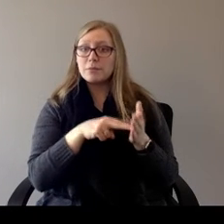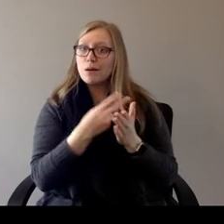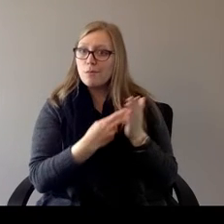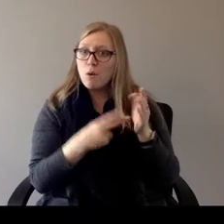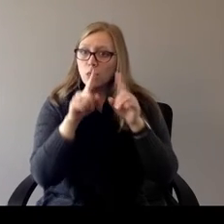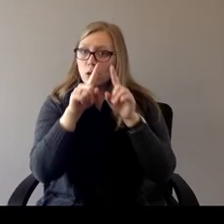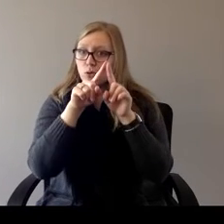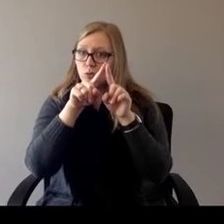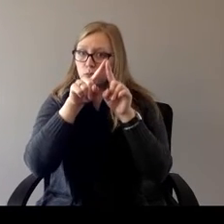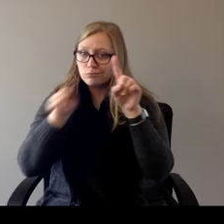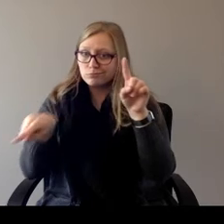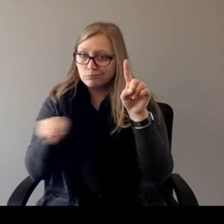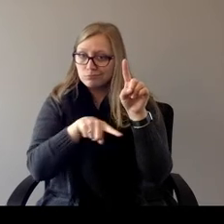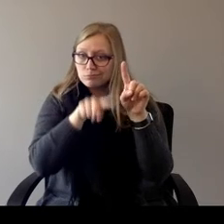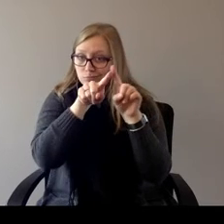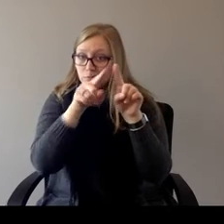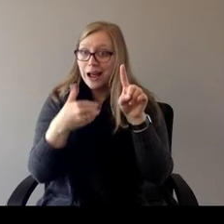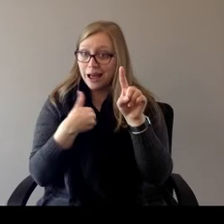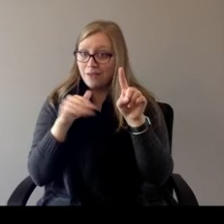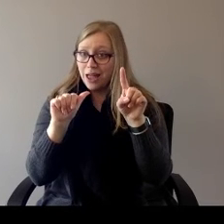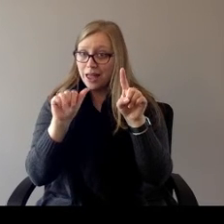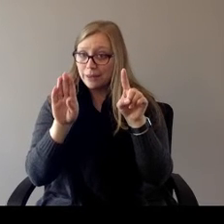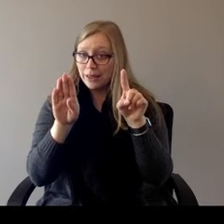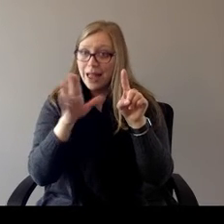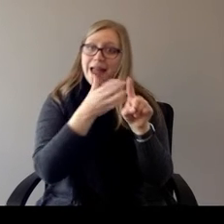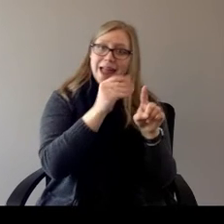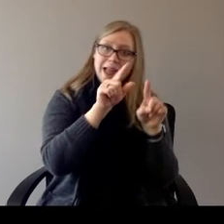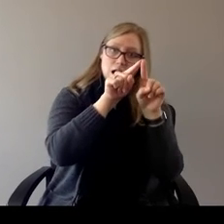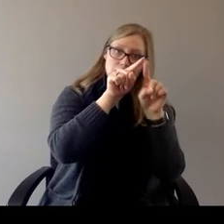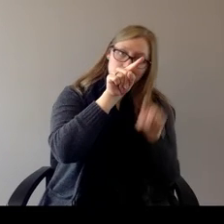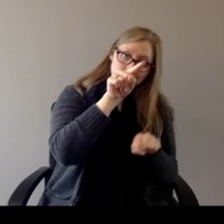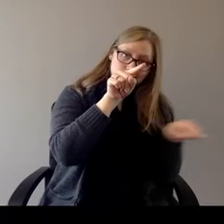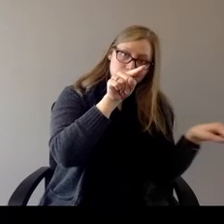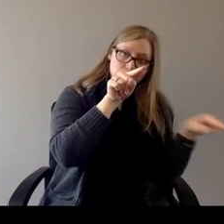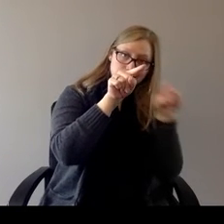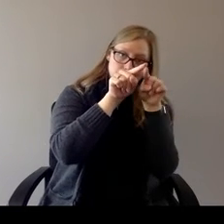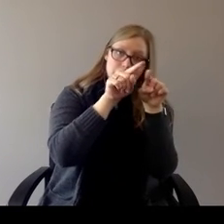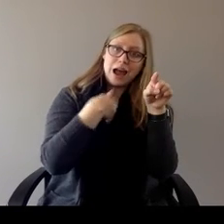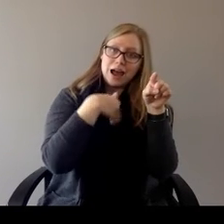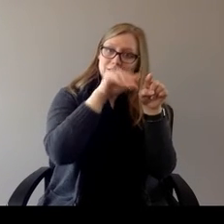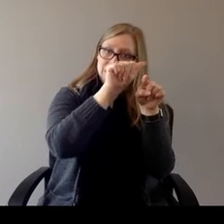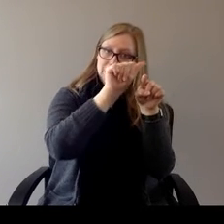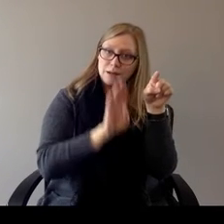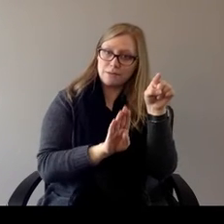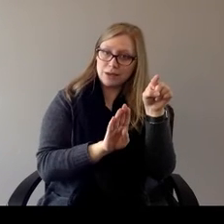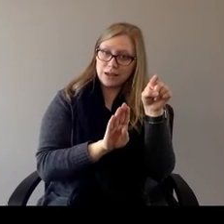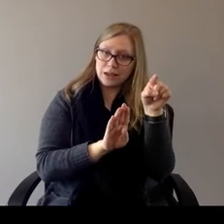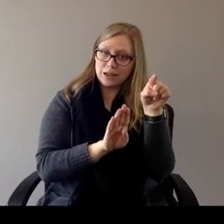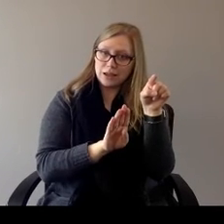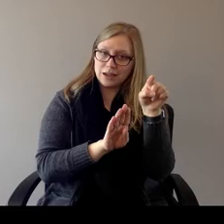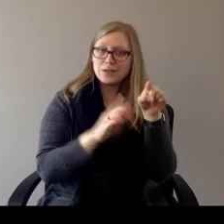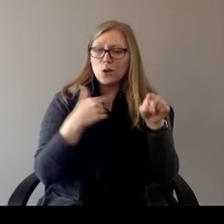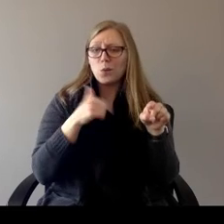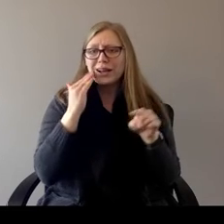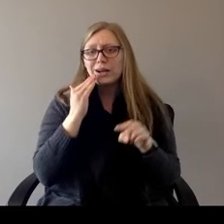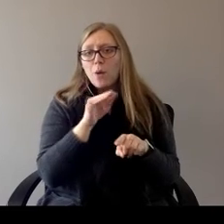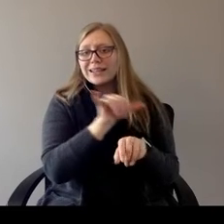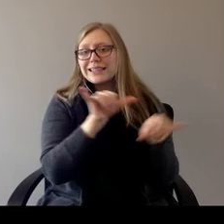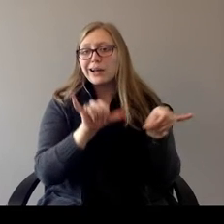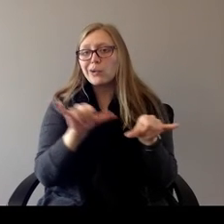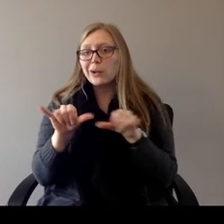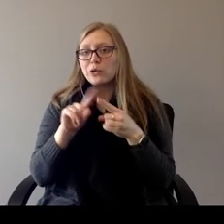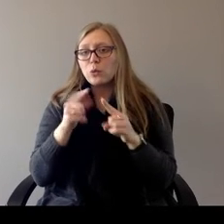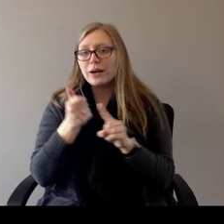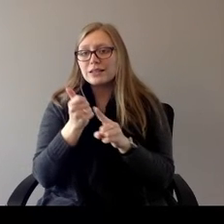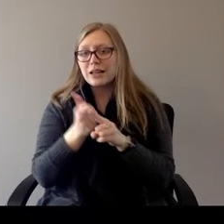side AB is going to be congruent to itself. And that's called the reflexive property of congruence. So you always know when you